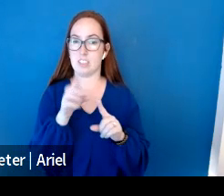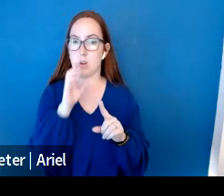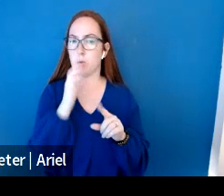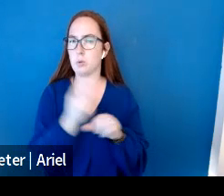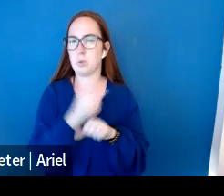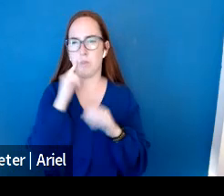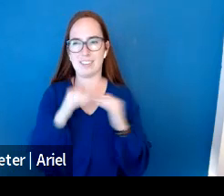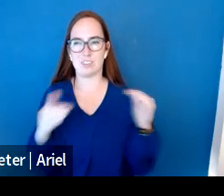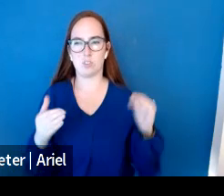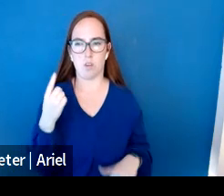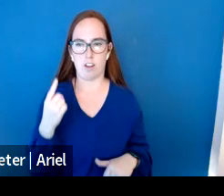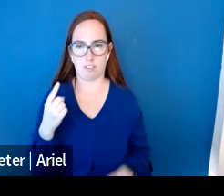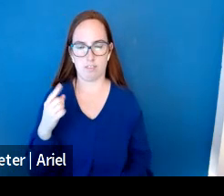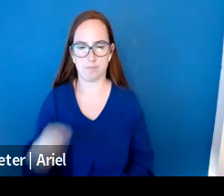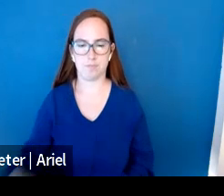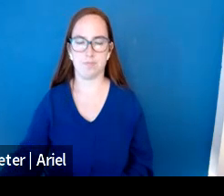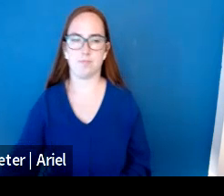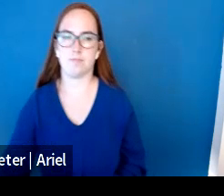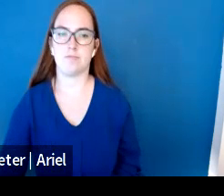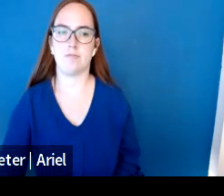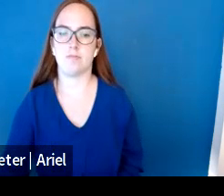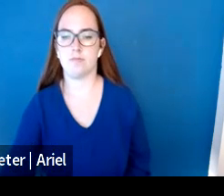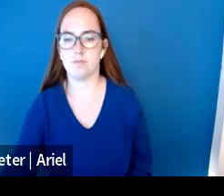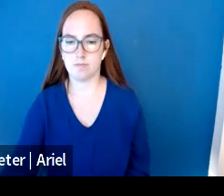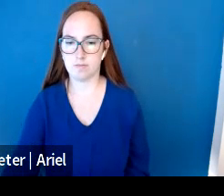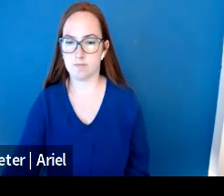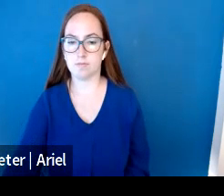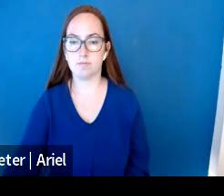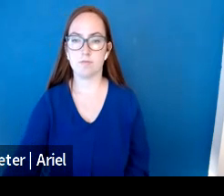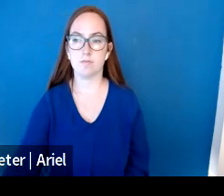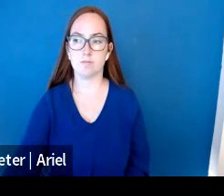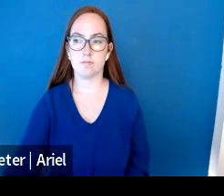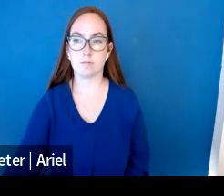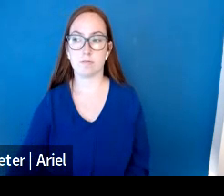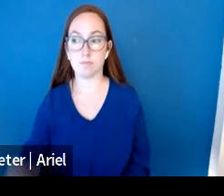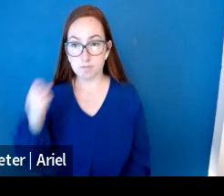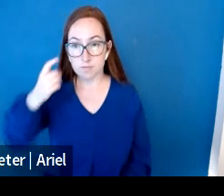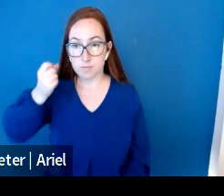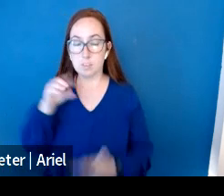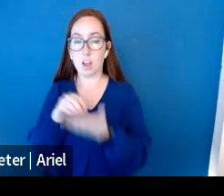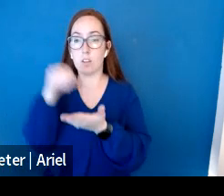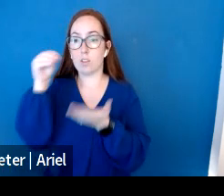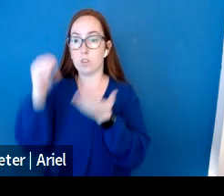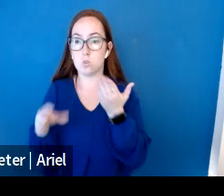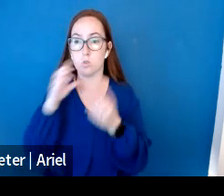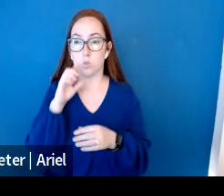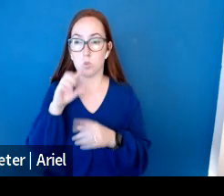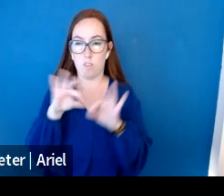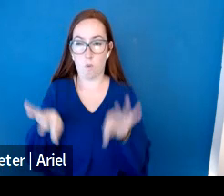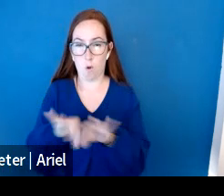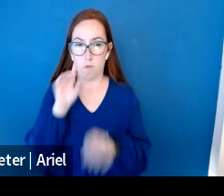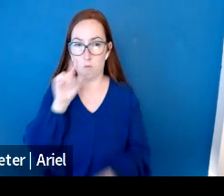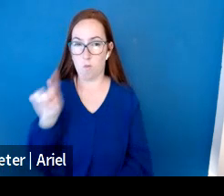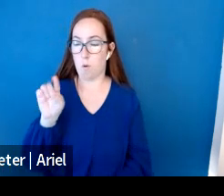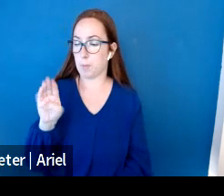level. Now, the student form of the BASC-BESS allows the student to